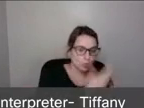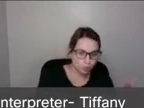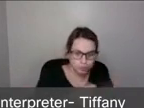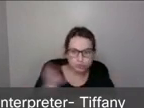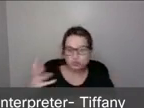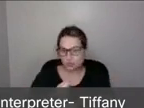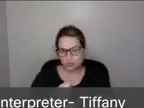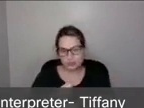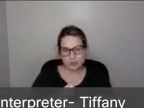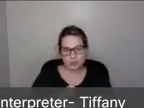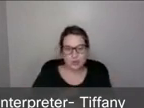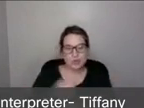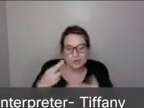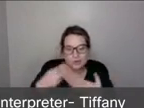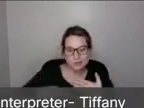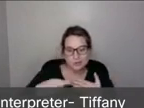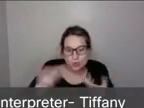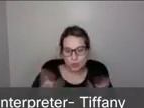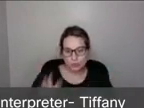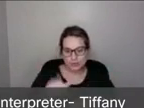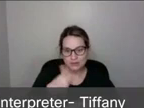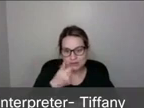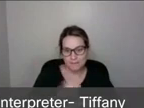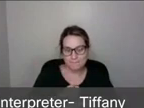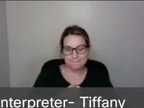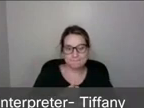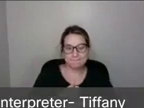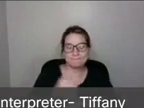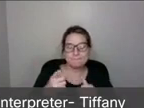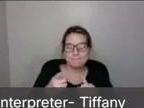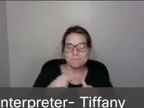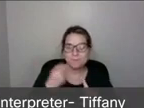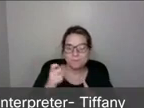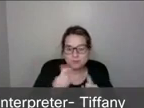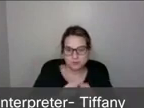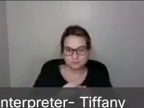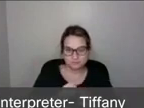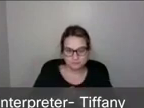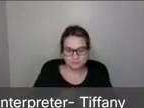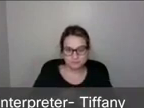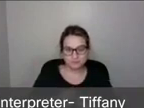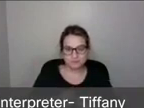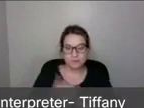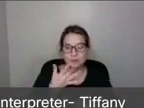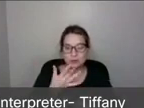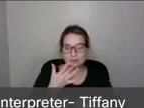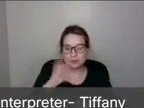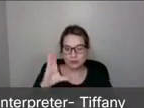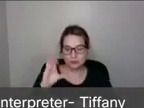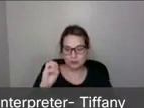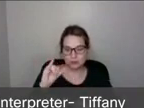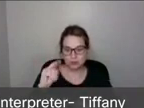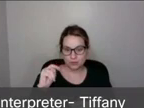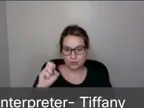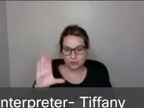is predetermined by the boundaries of the districts. I favor the Coconino County Supervisor's proposed maps for the new LD